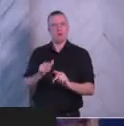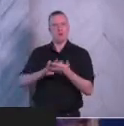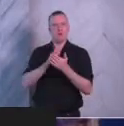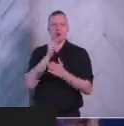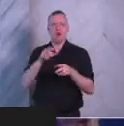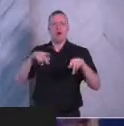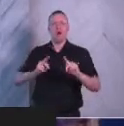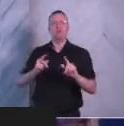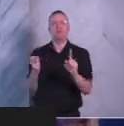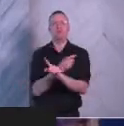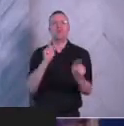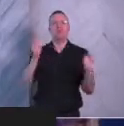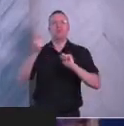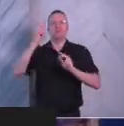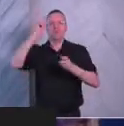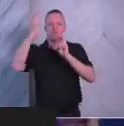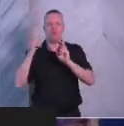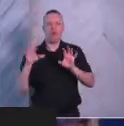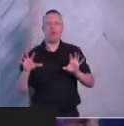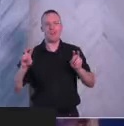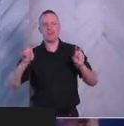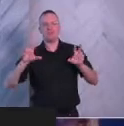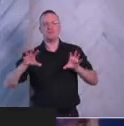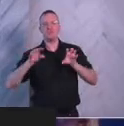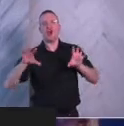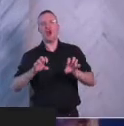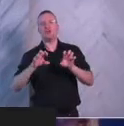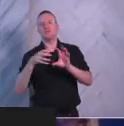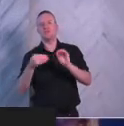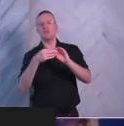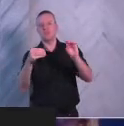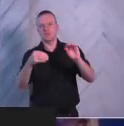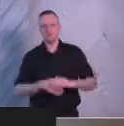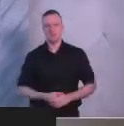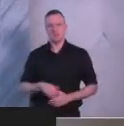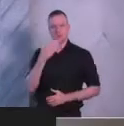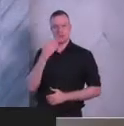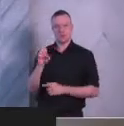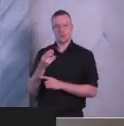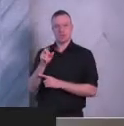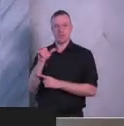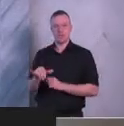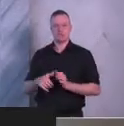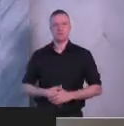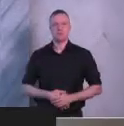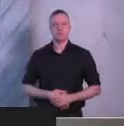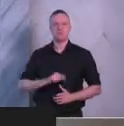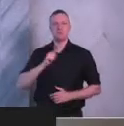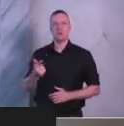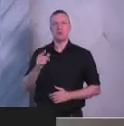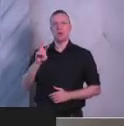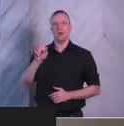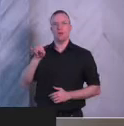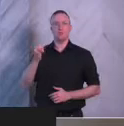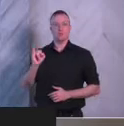slant and manipulate or massage the message. Thank you, Shelley. Waji, to you, please. Being